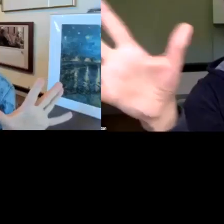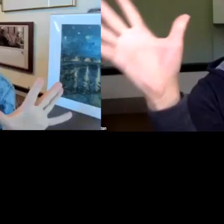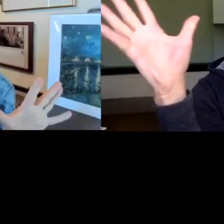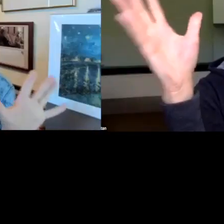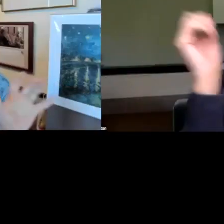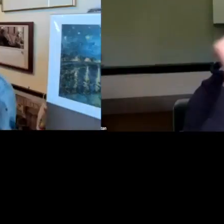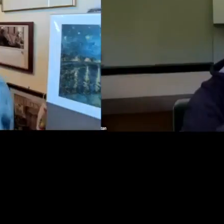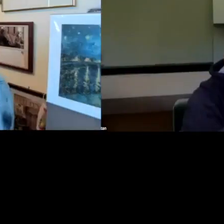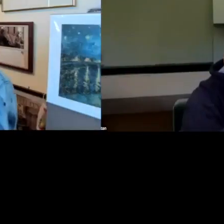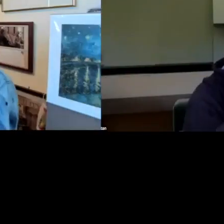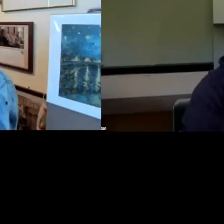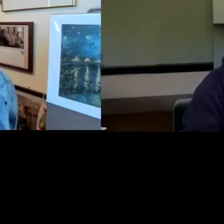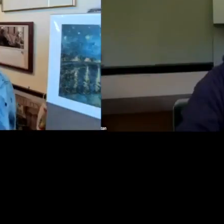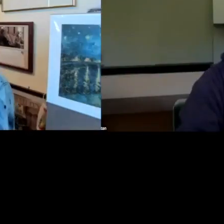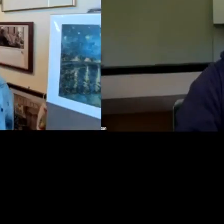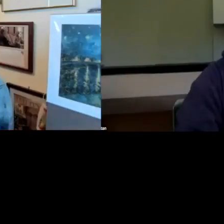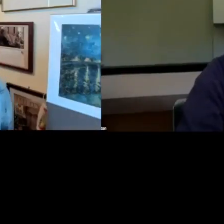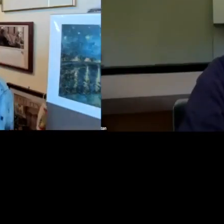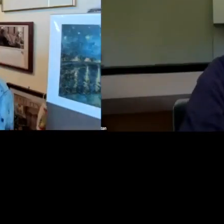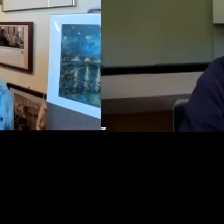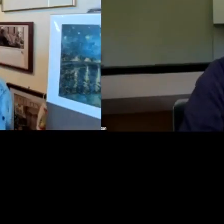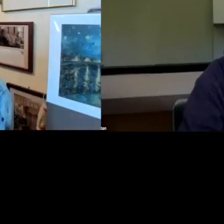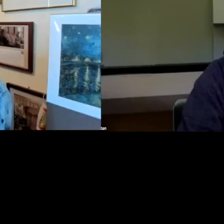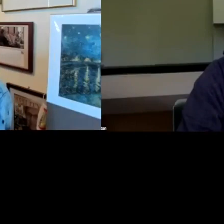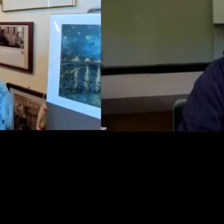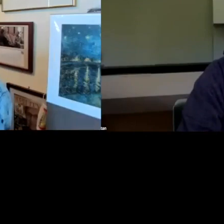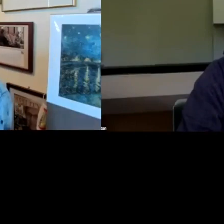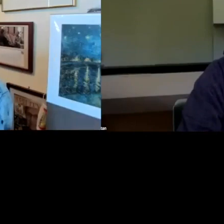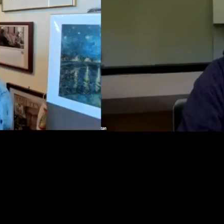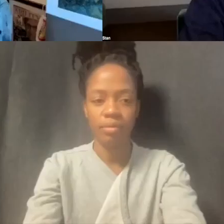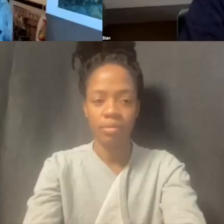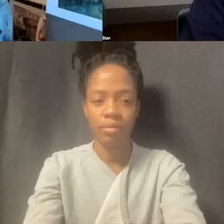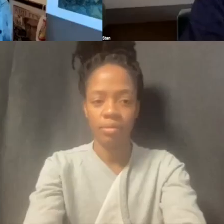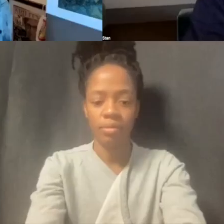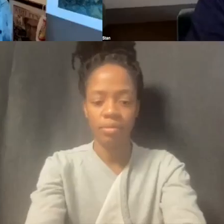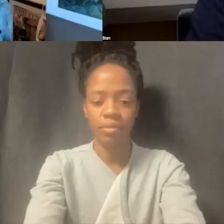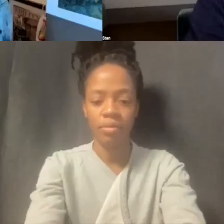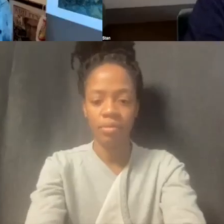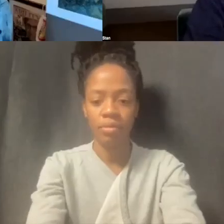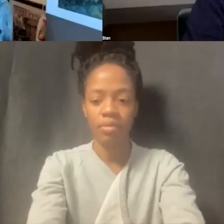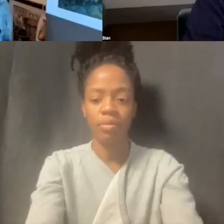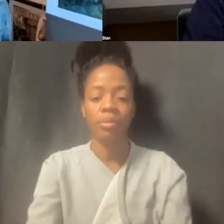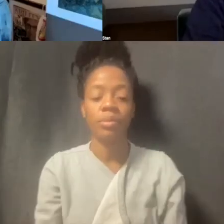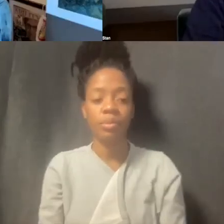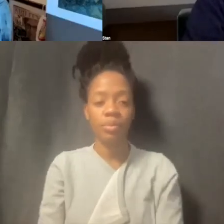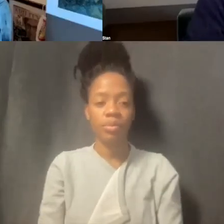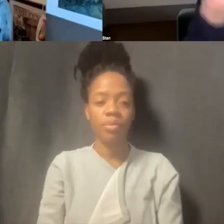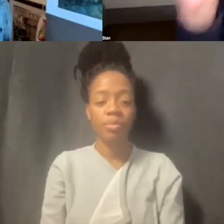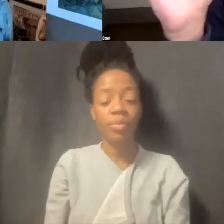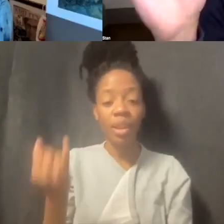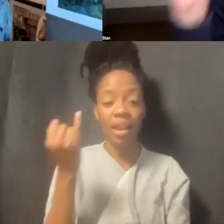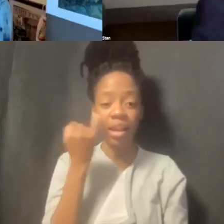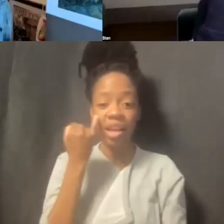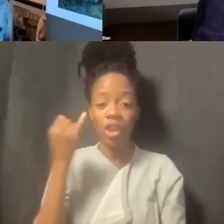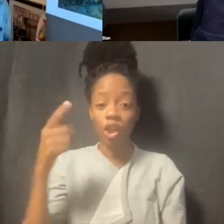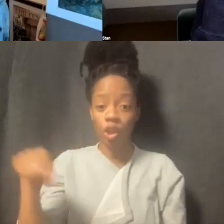it's love. Yeah, that's so nice. So I want to add that to if you all come to New York and you see this hip hop show. So